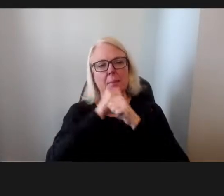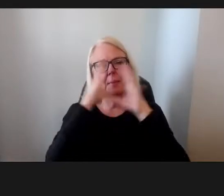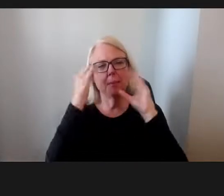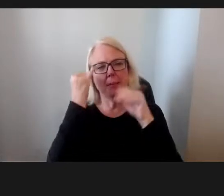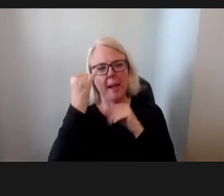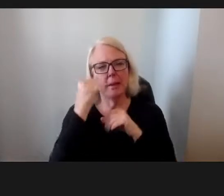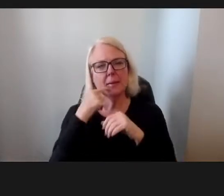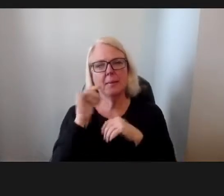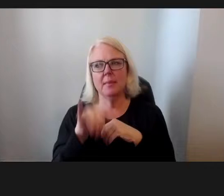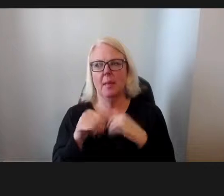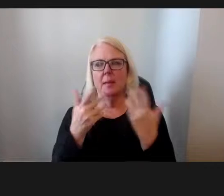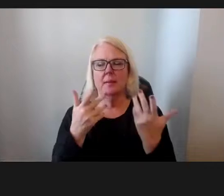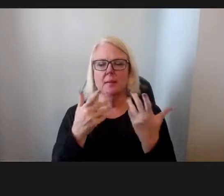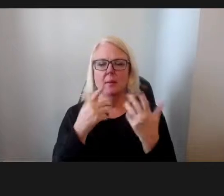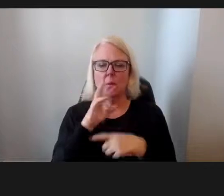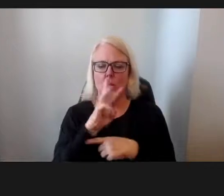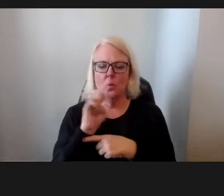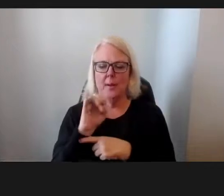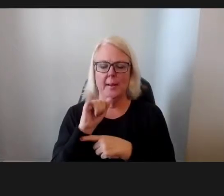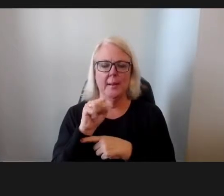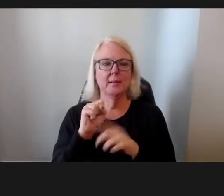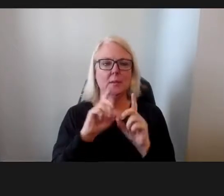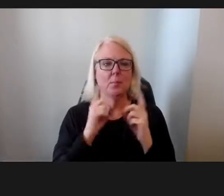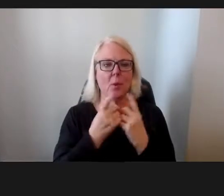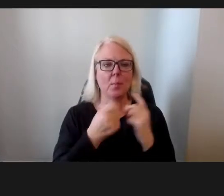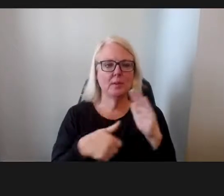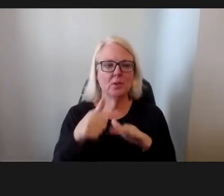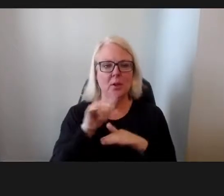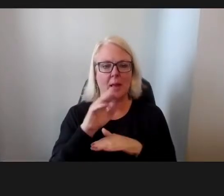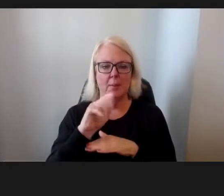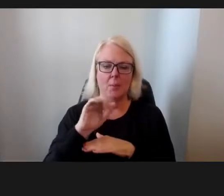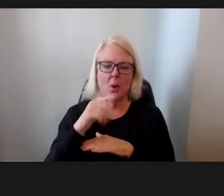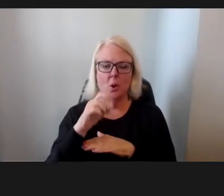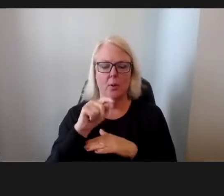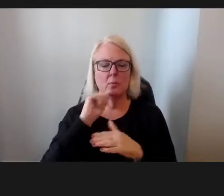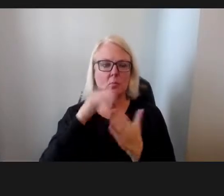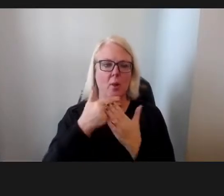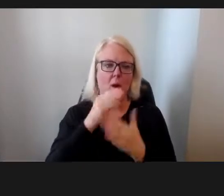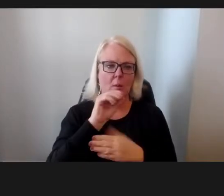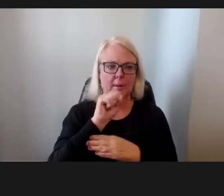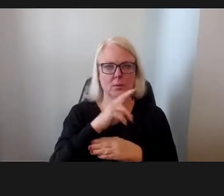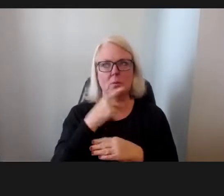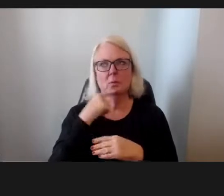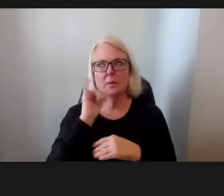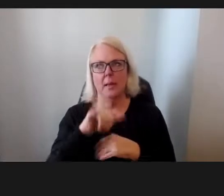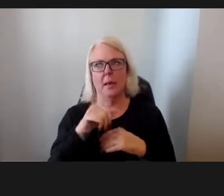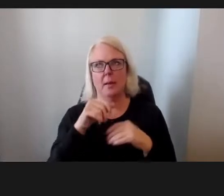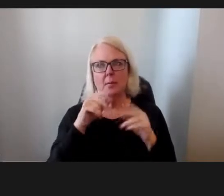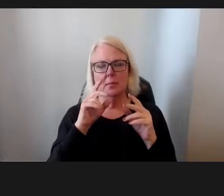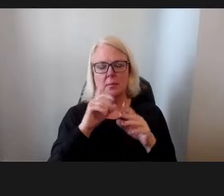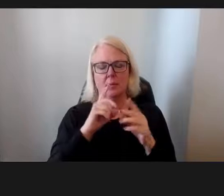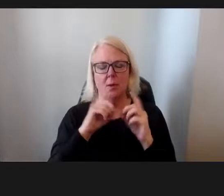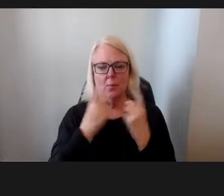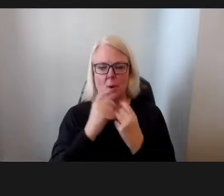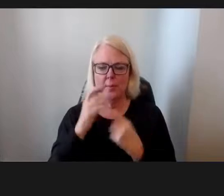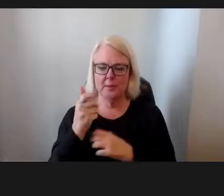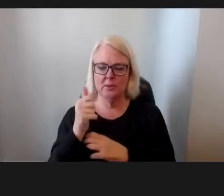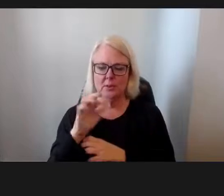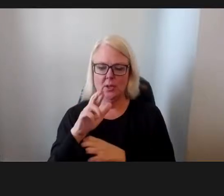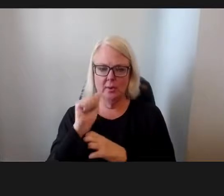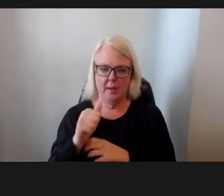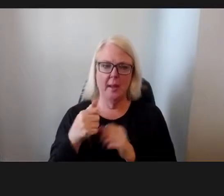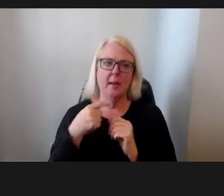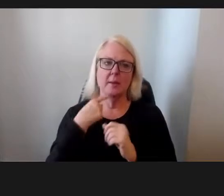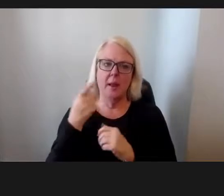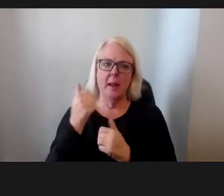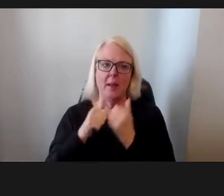that the we is a department chair, like Margaret just arrived at OSU. Her department chair can make it transparent to everyone